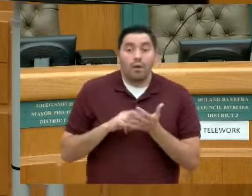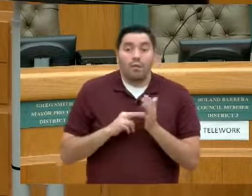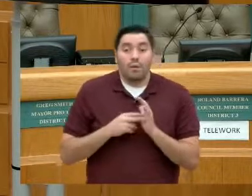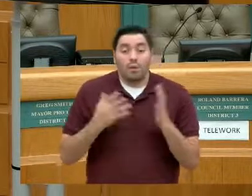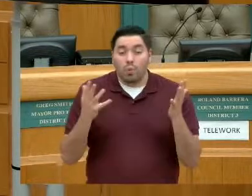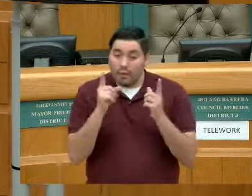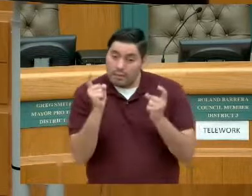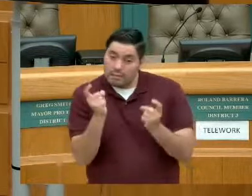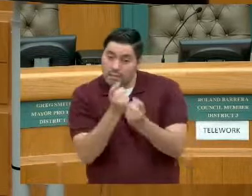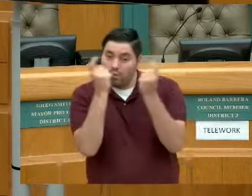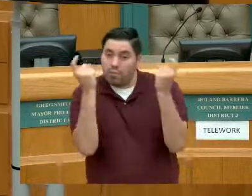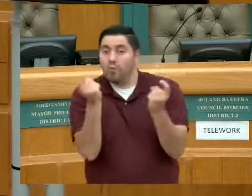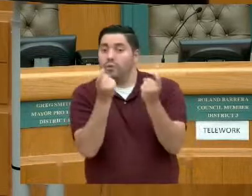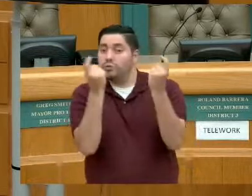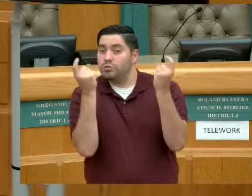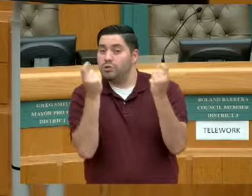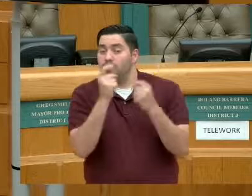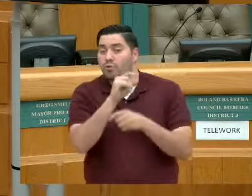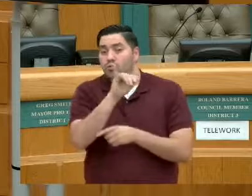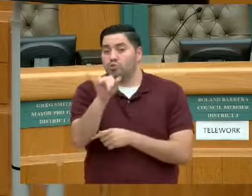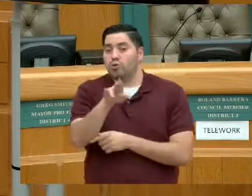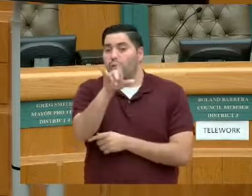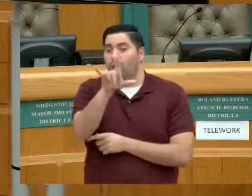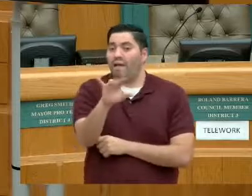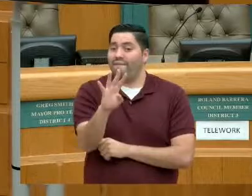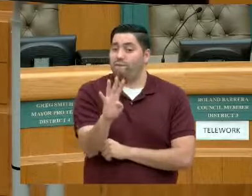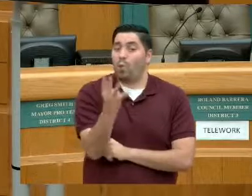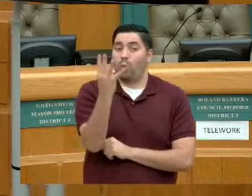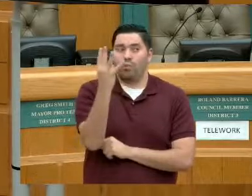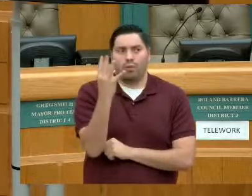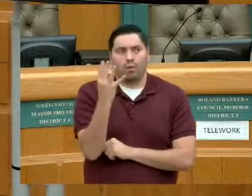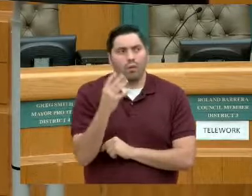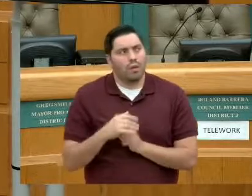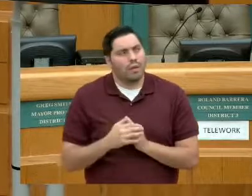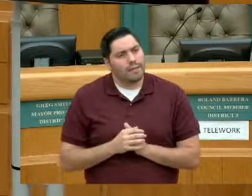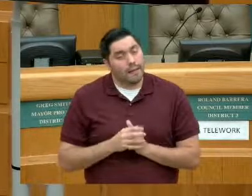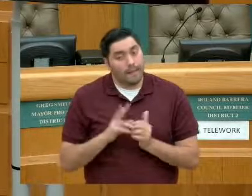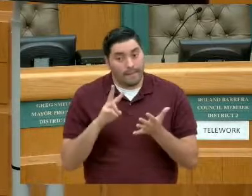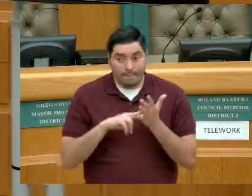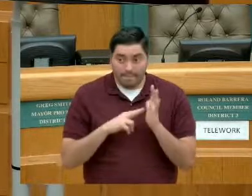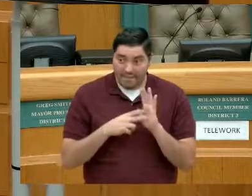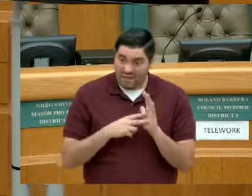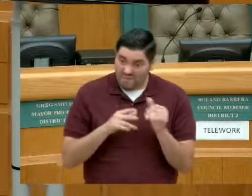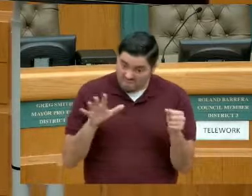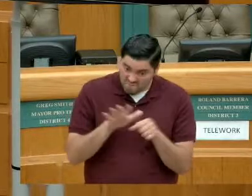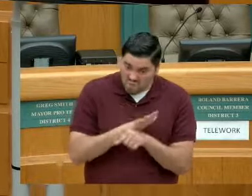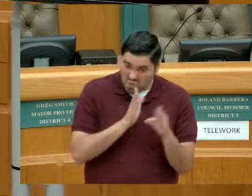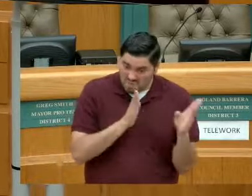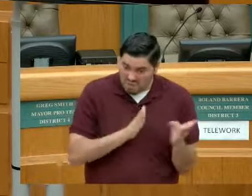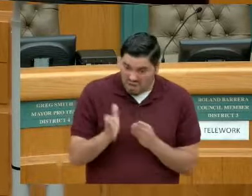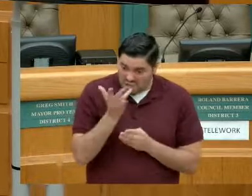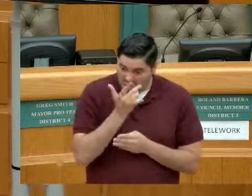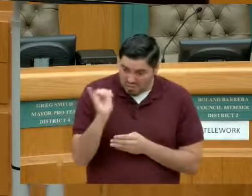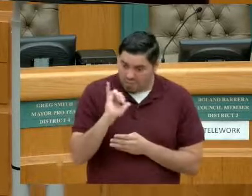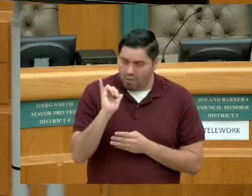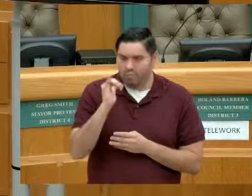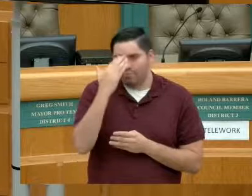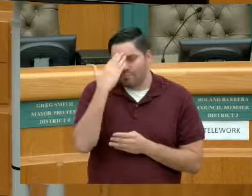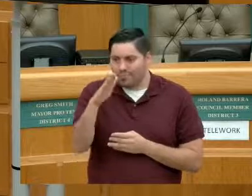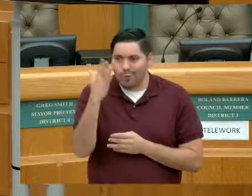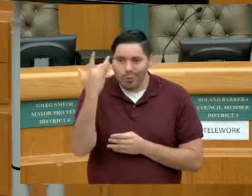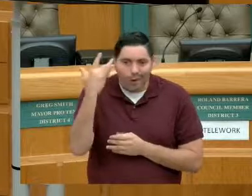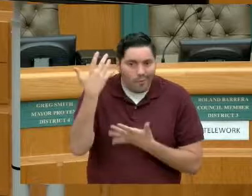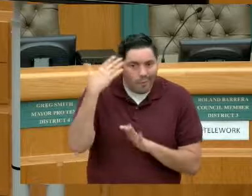alluded to that, is what celebrations are there going to be for the 4th of July? Well, I don't know what all of